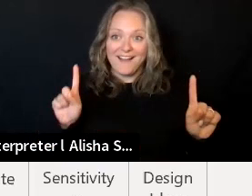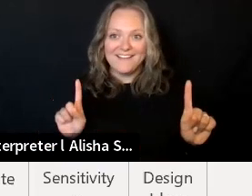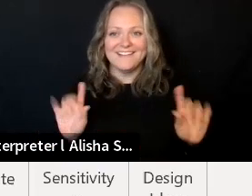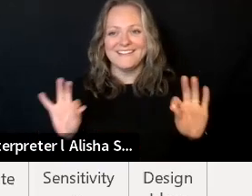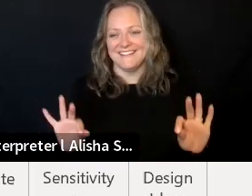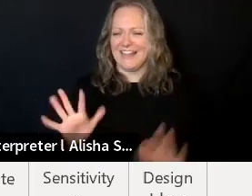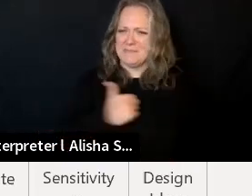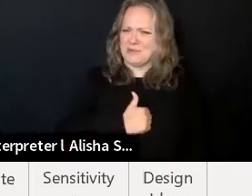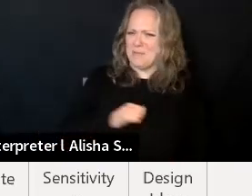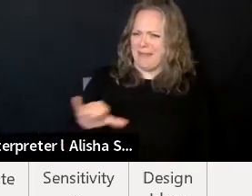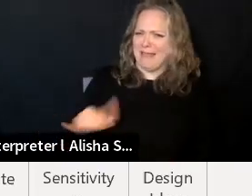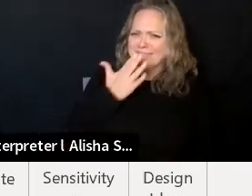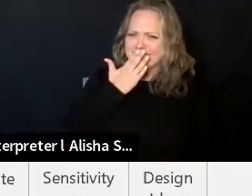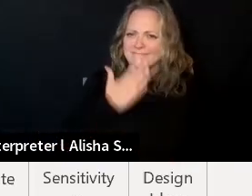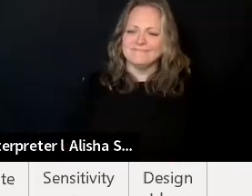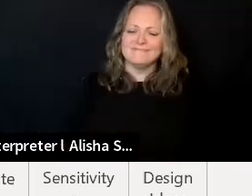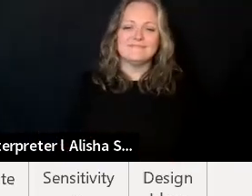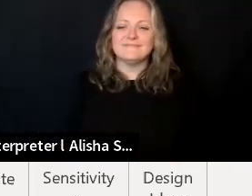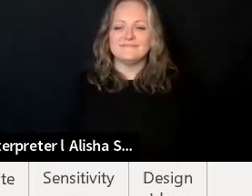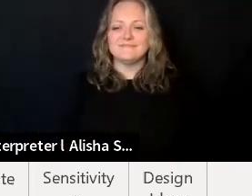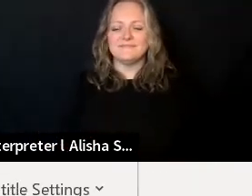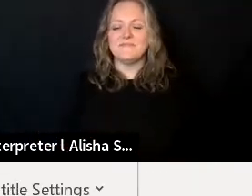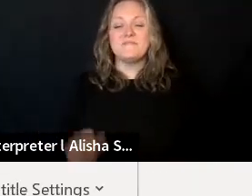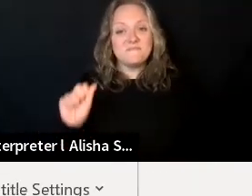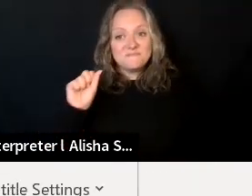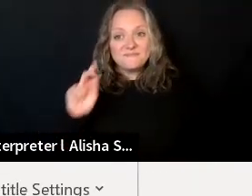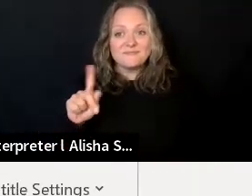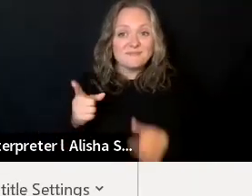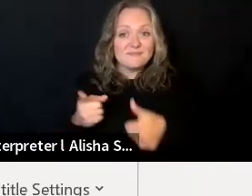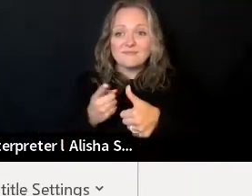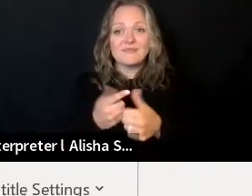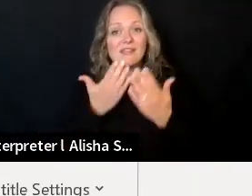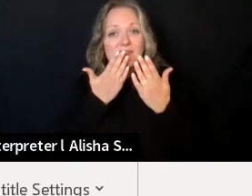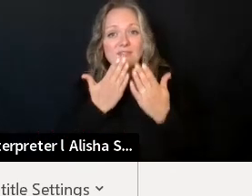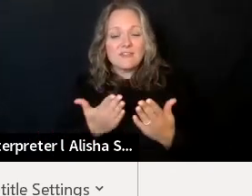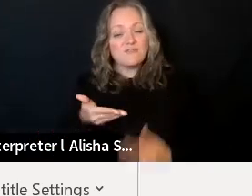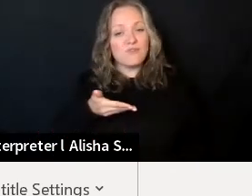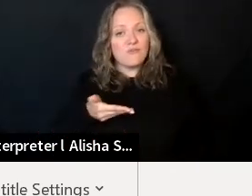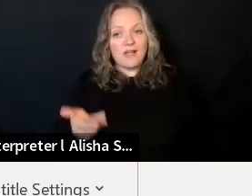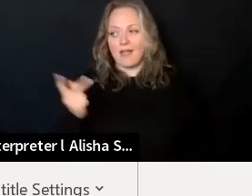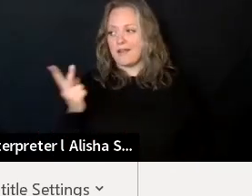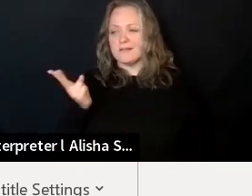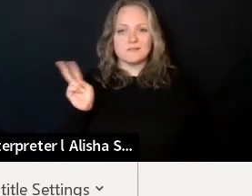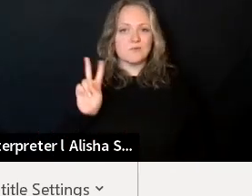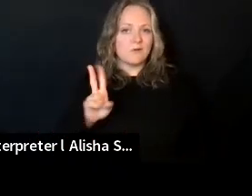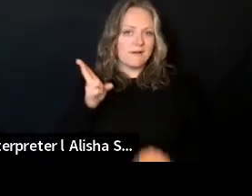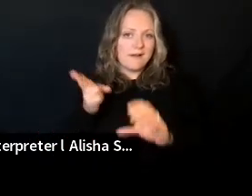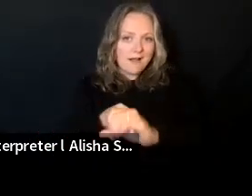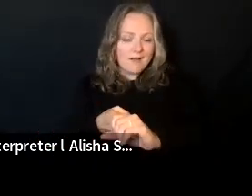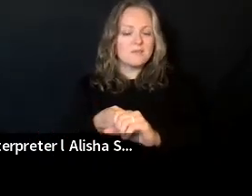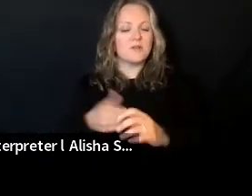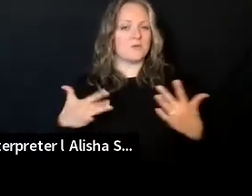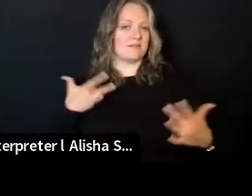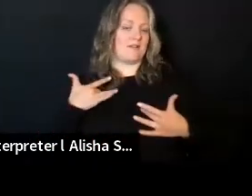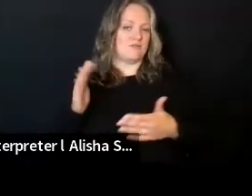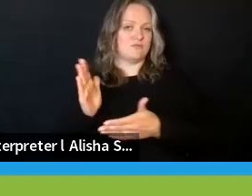Sorry about that. Okay. We want to thank you guys for having us today. And we're very excited to